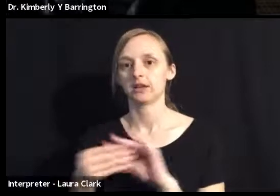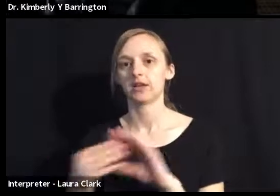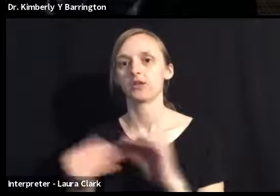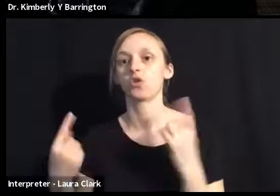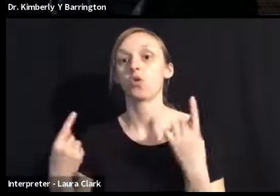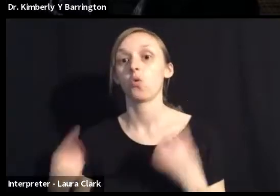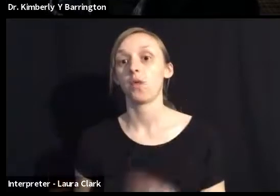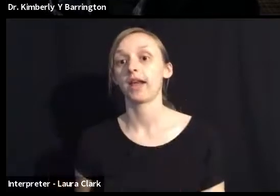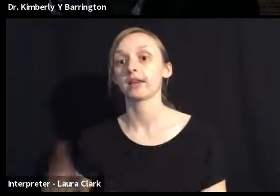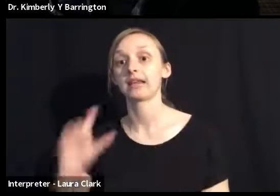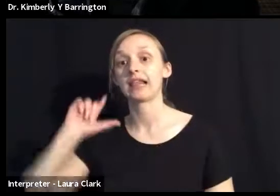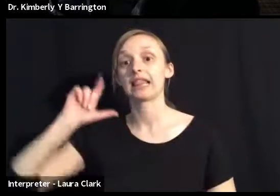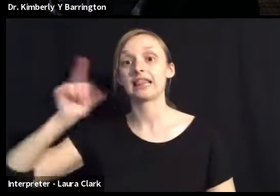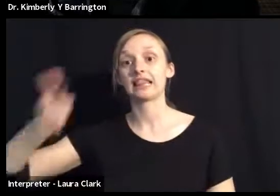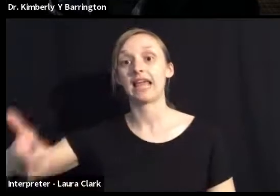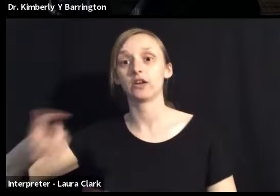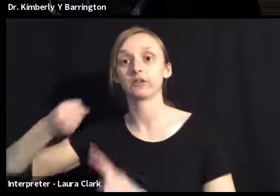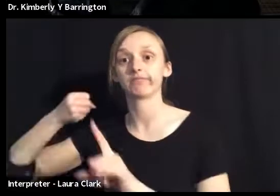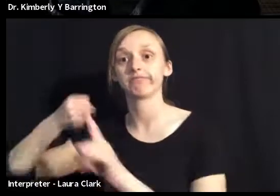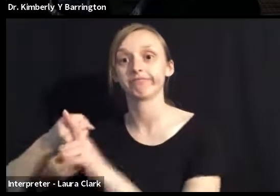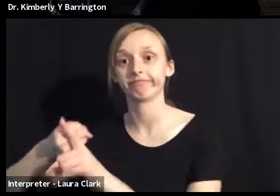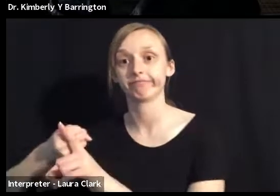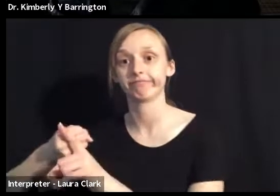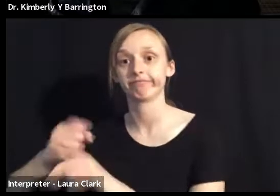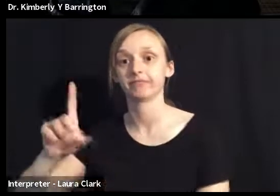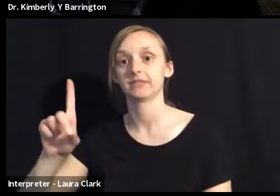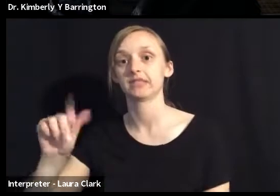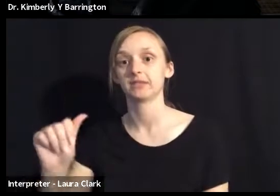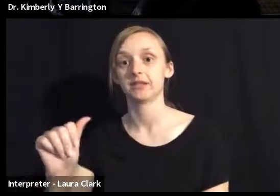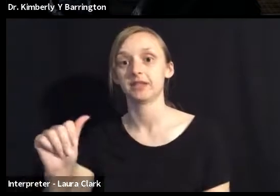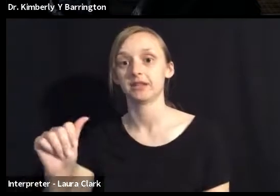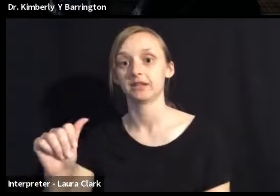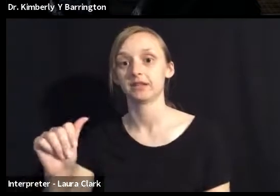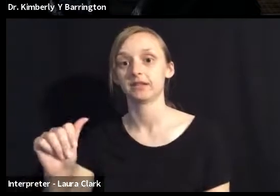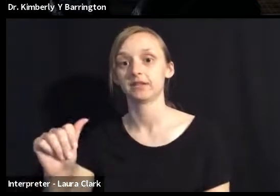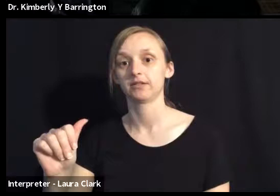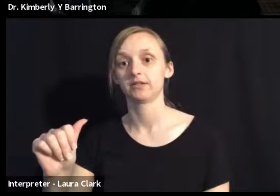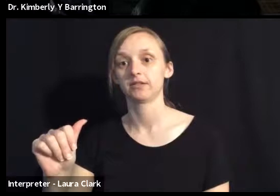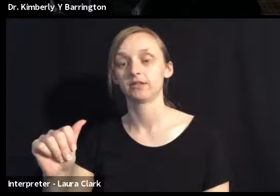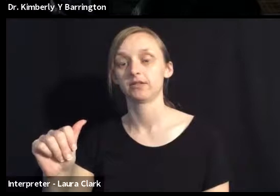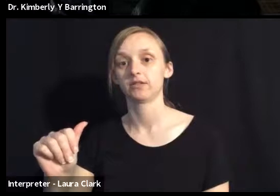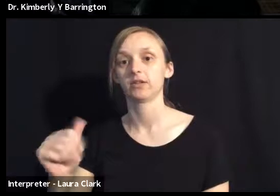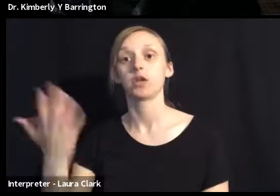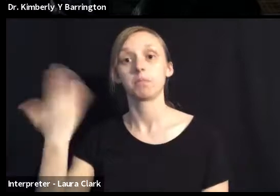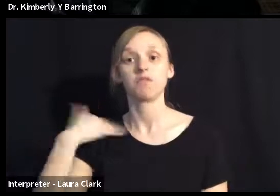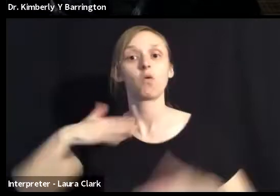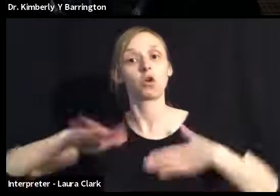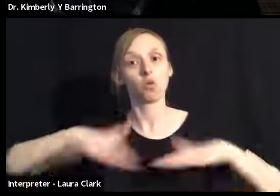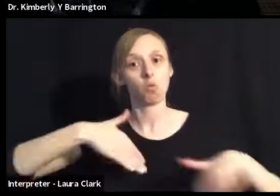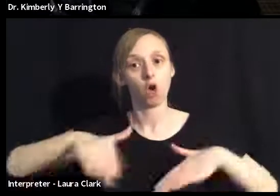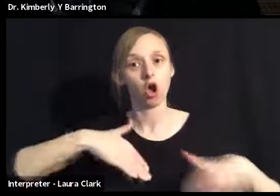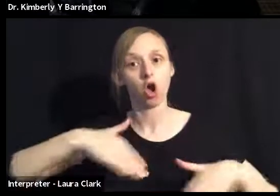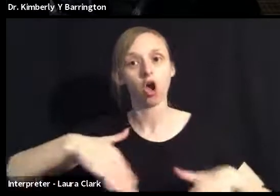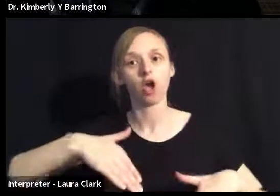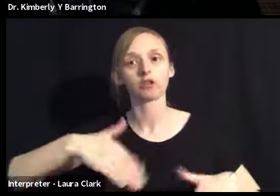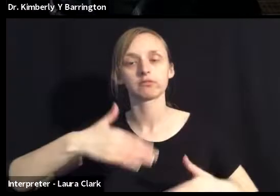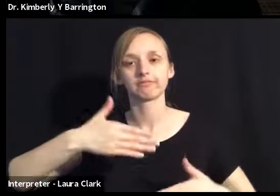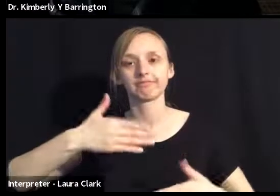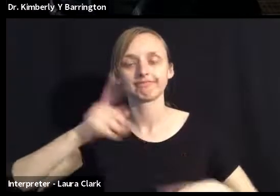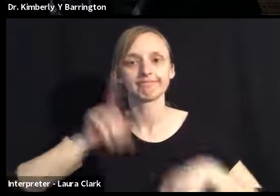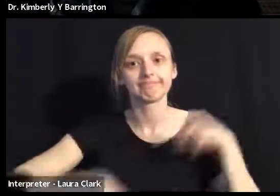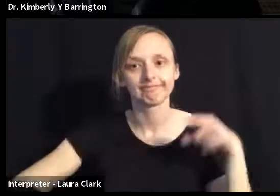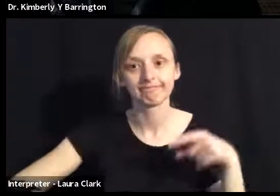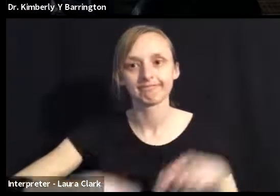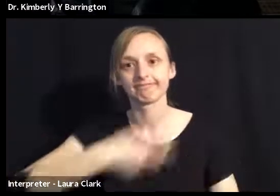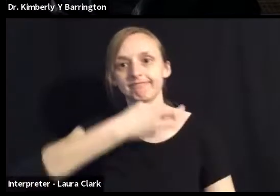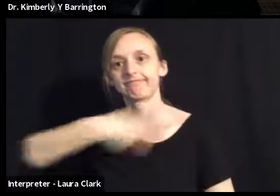acquire having to, you know, convert over, you definitely have to